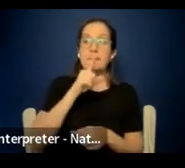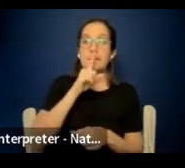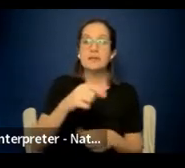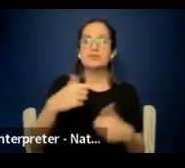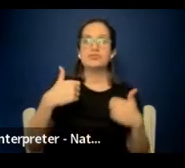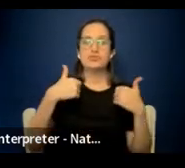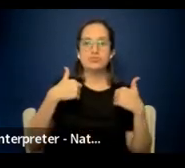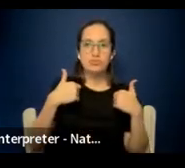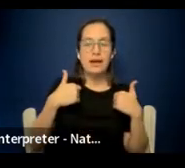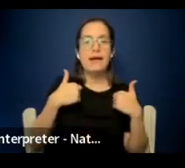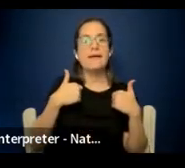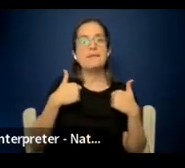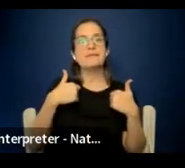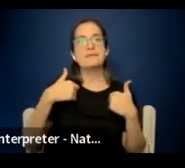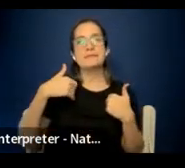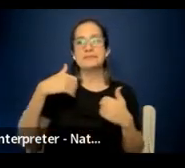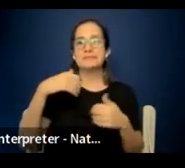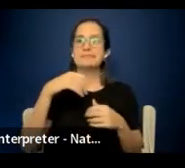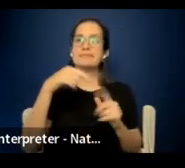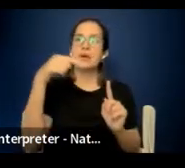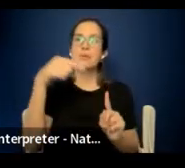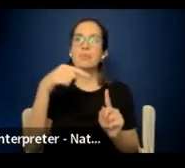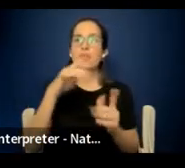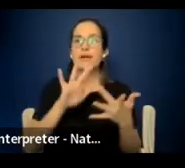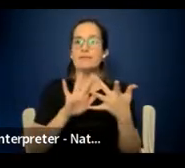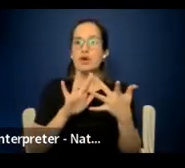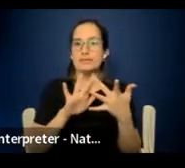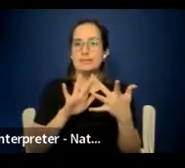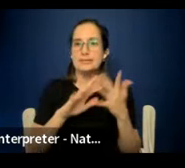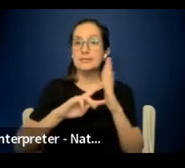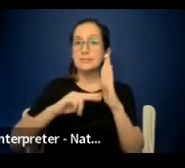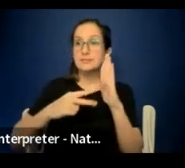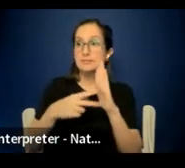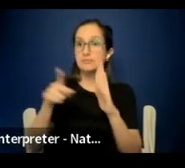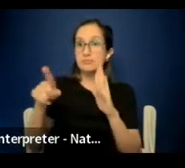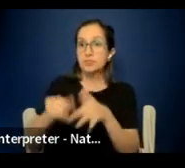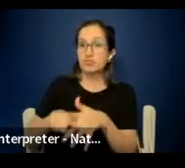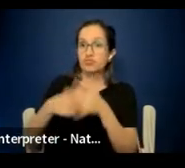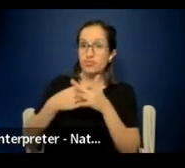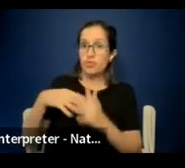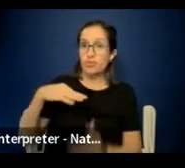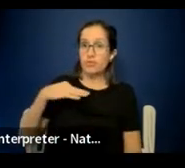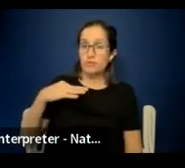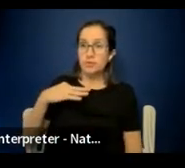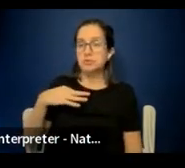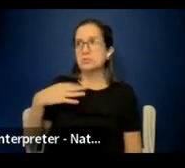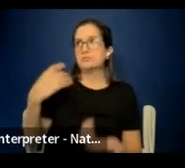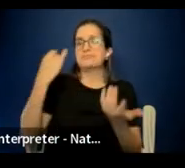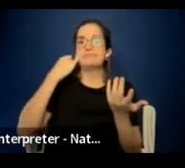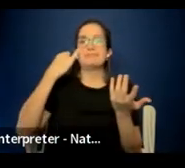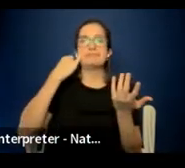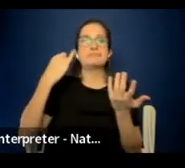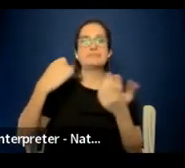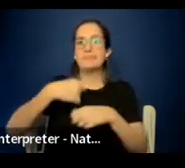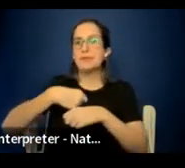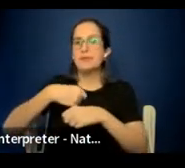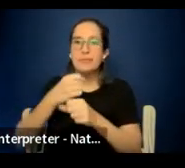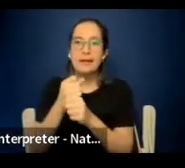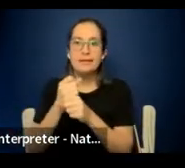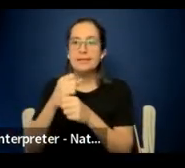a skills-based volunteer. When somebody comes on board, let's say to create an annual report for your